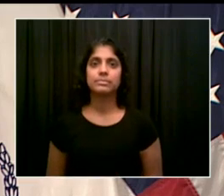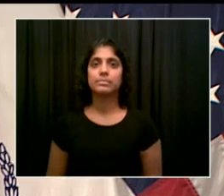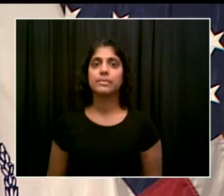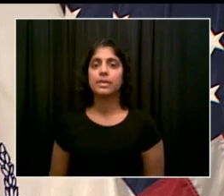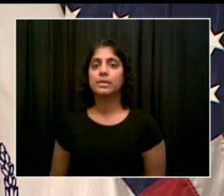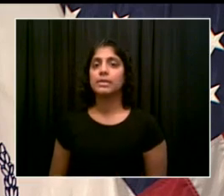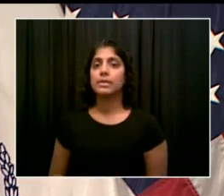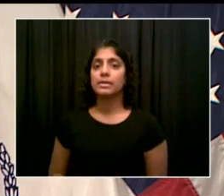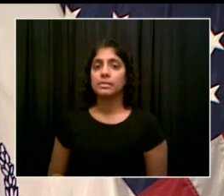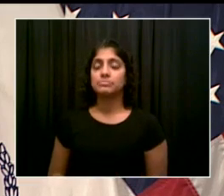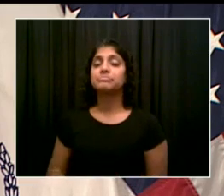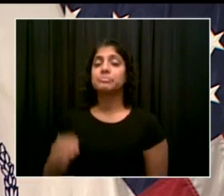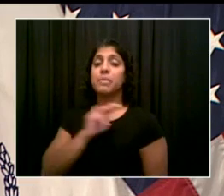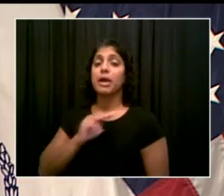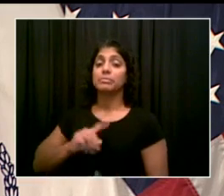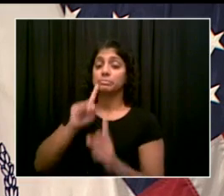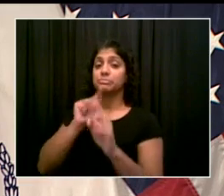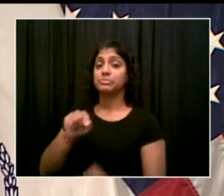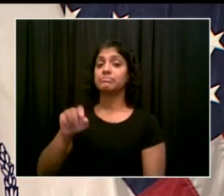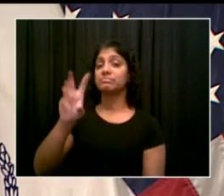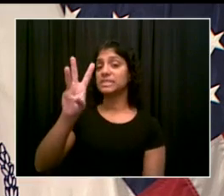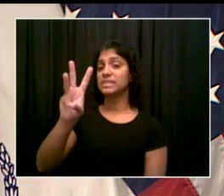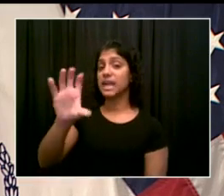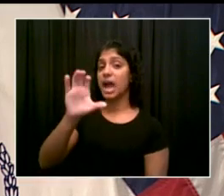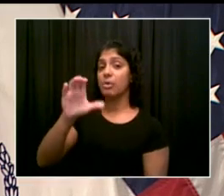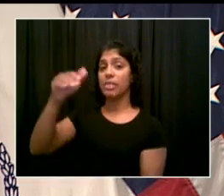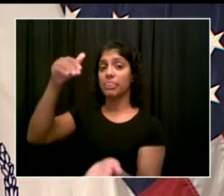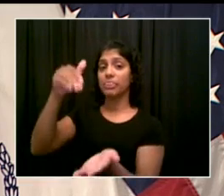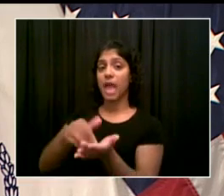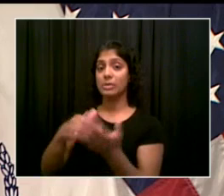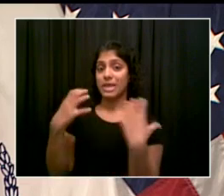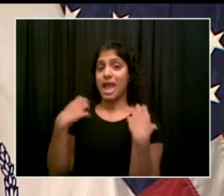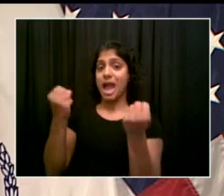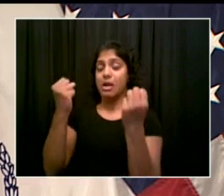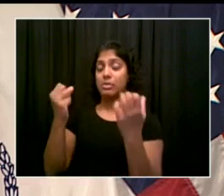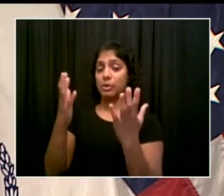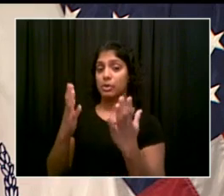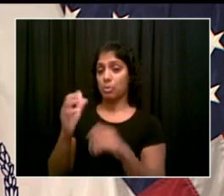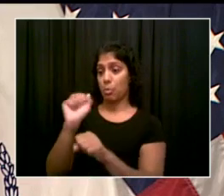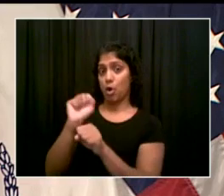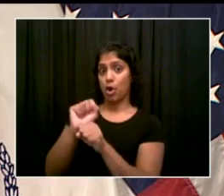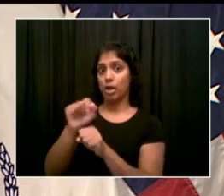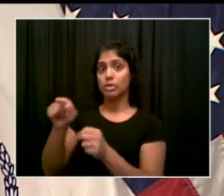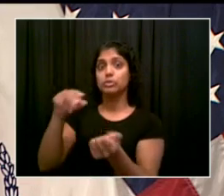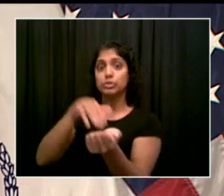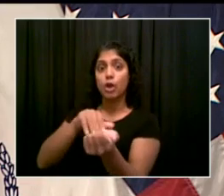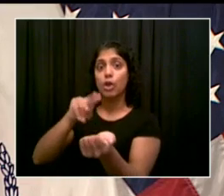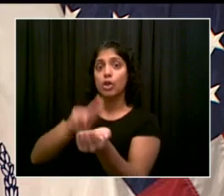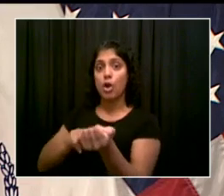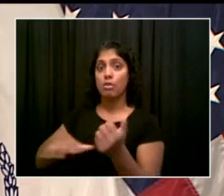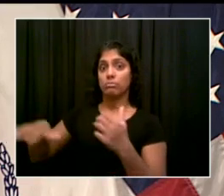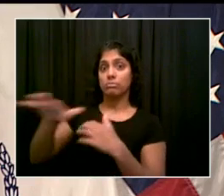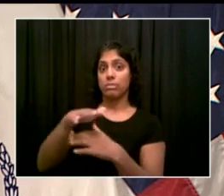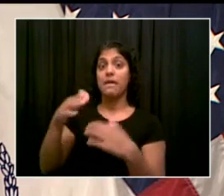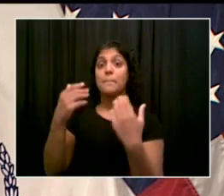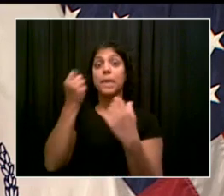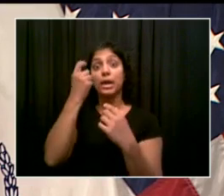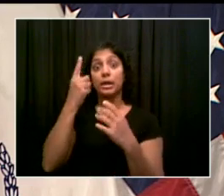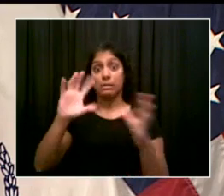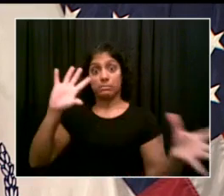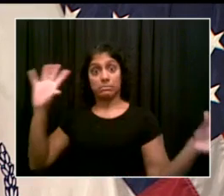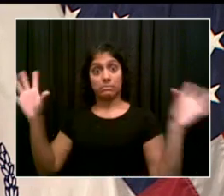America. And you look at national perspective, the best information we have is somewhere around 50% of healthcare workers are vaccinated